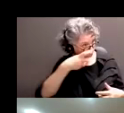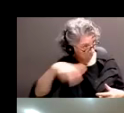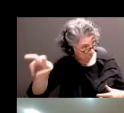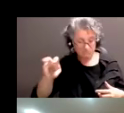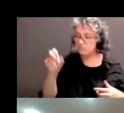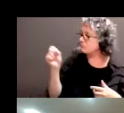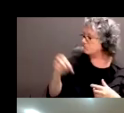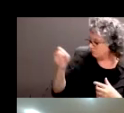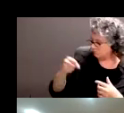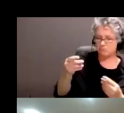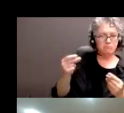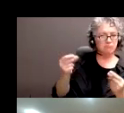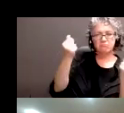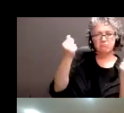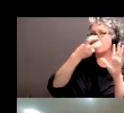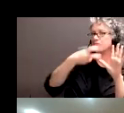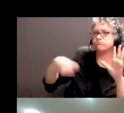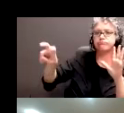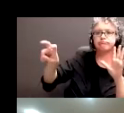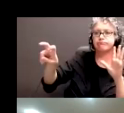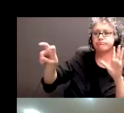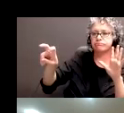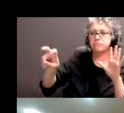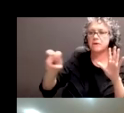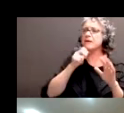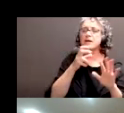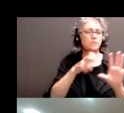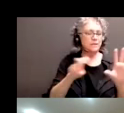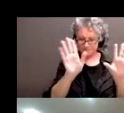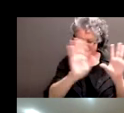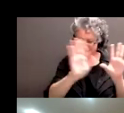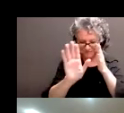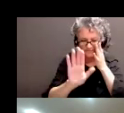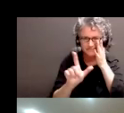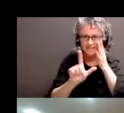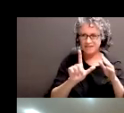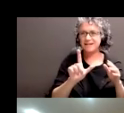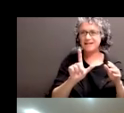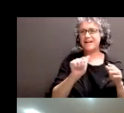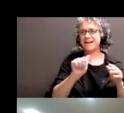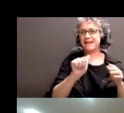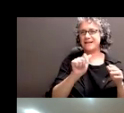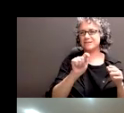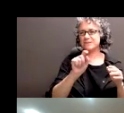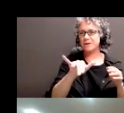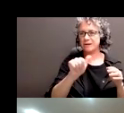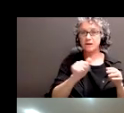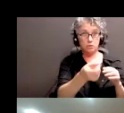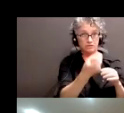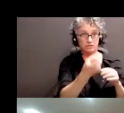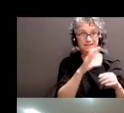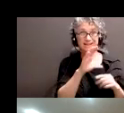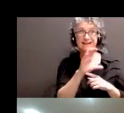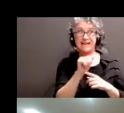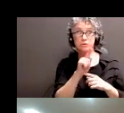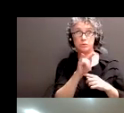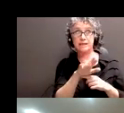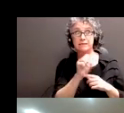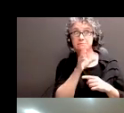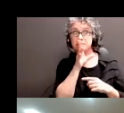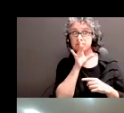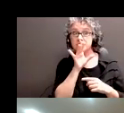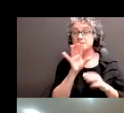that's a seamless transfer, right? Yes. So it's not a transfer. So what's going to happen is, sorry, I should clarify. So yes, you tell us what you want. We then get interpreter on the